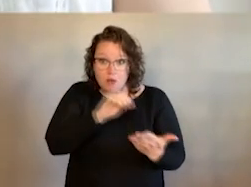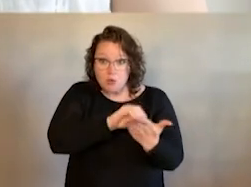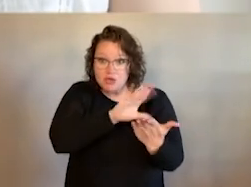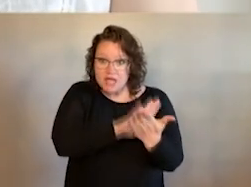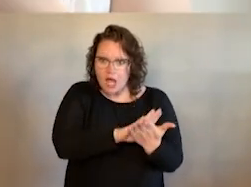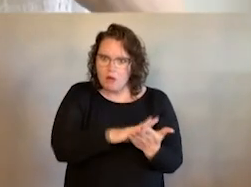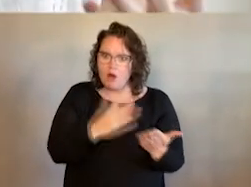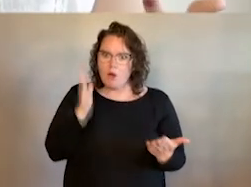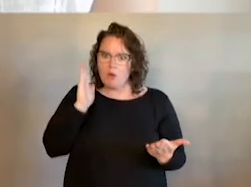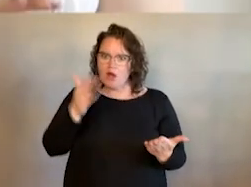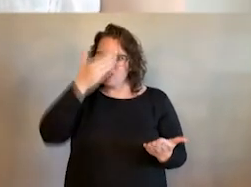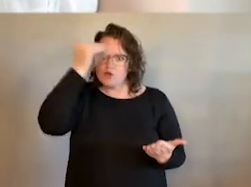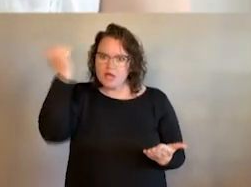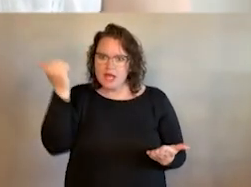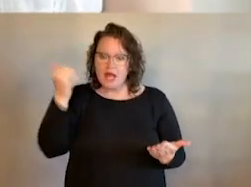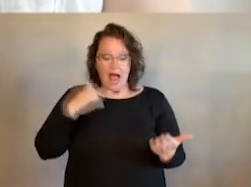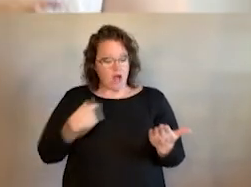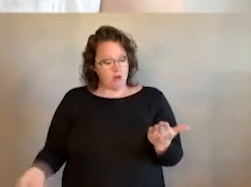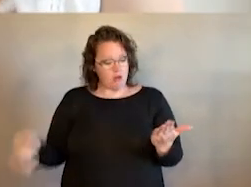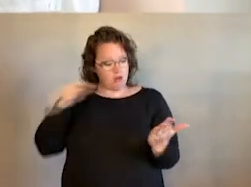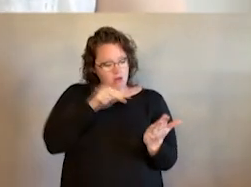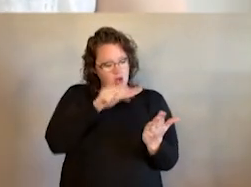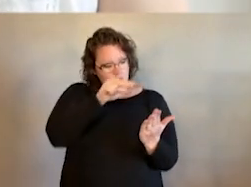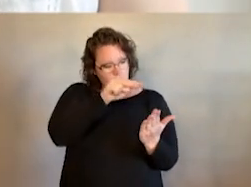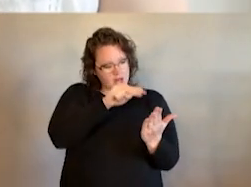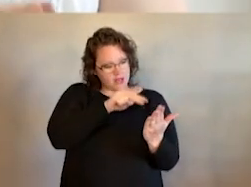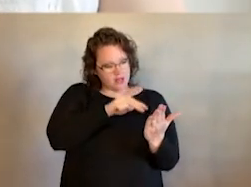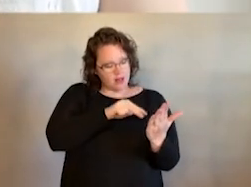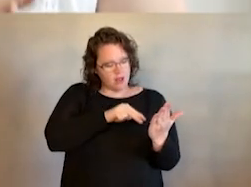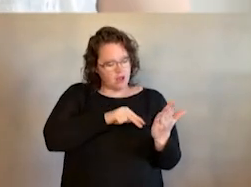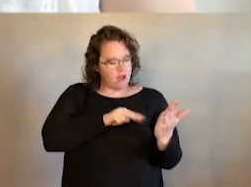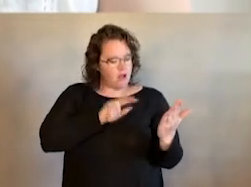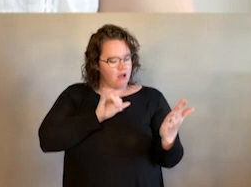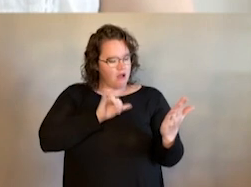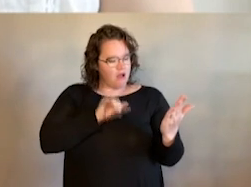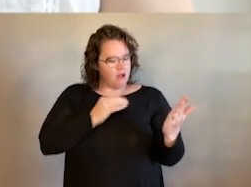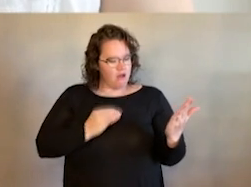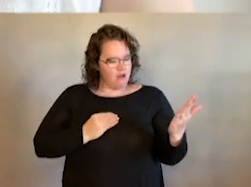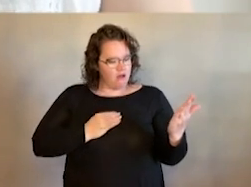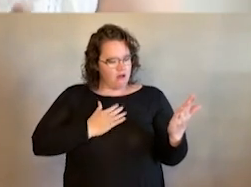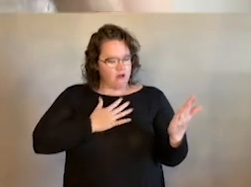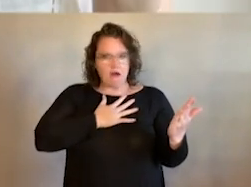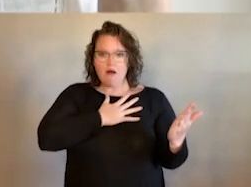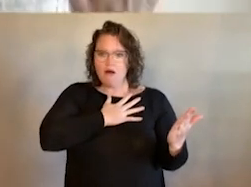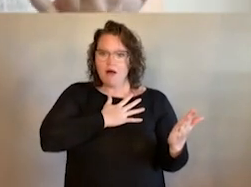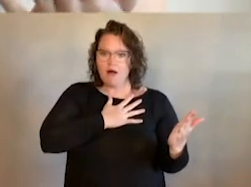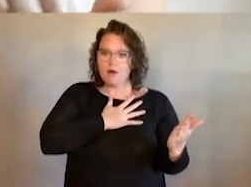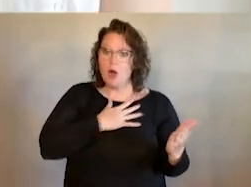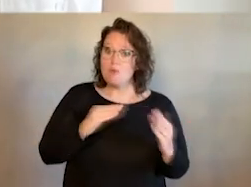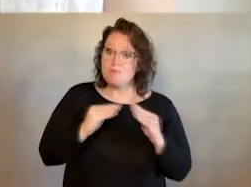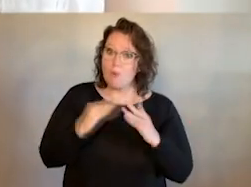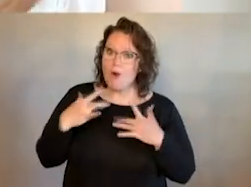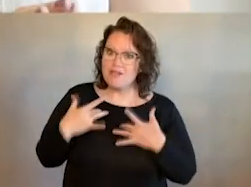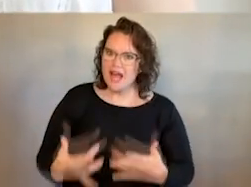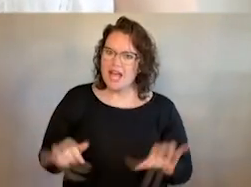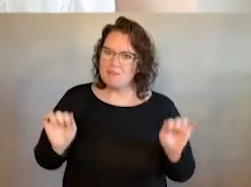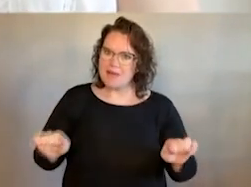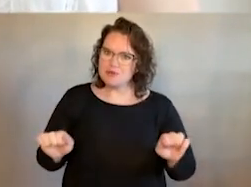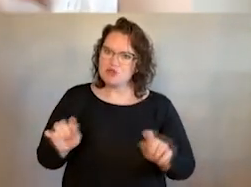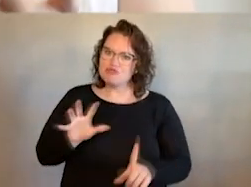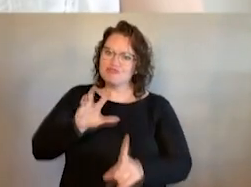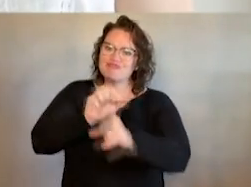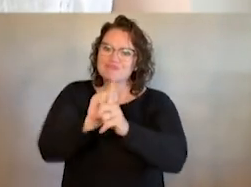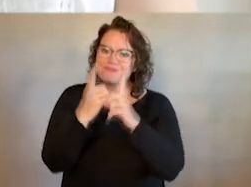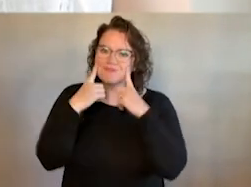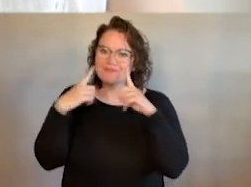it? I go back and I read my dreams, and when I read my dreams and I write down my dreams, it makes me more likely to be able to reach those